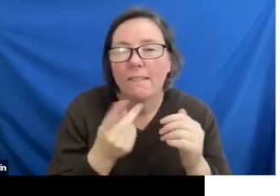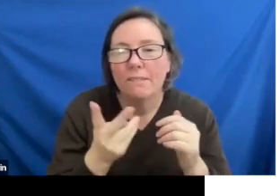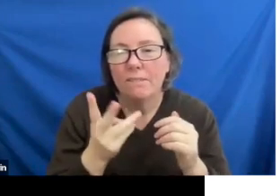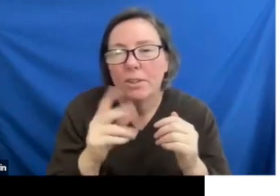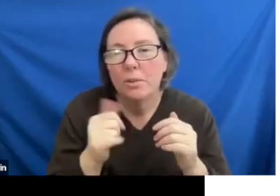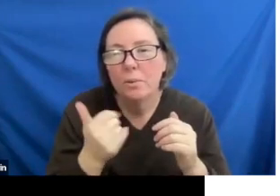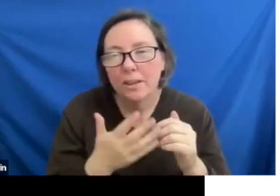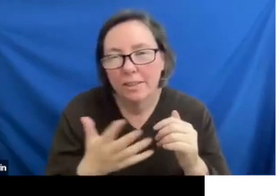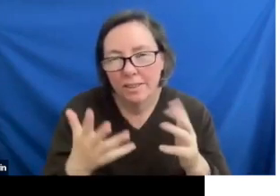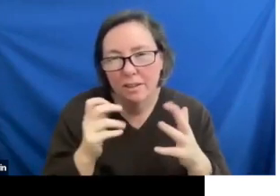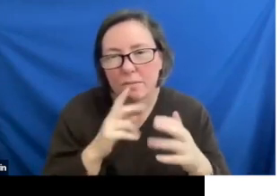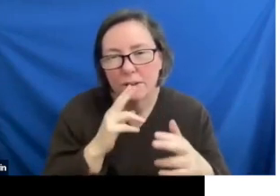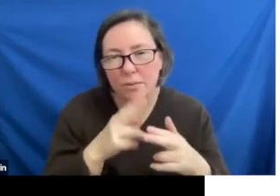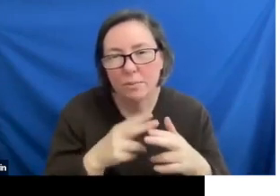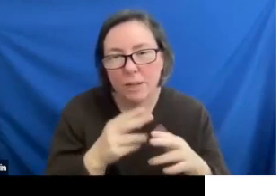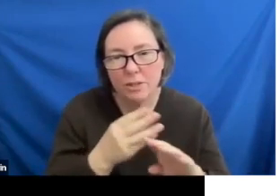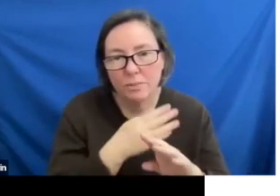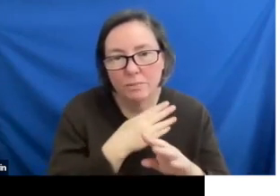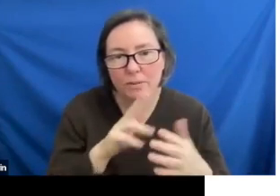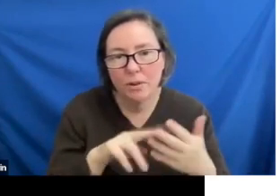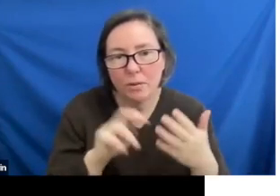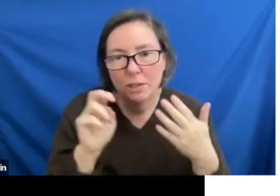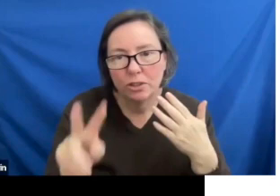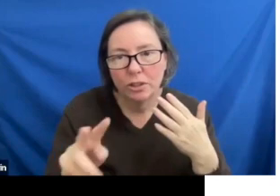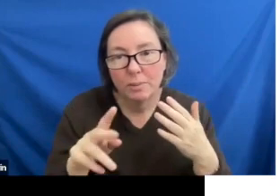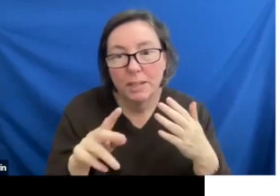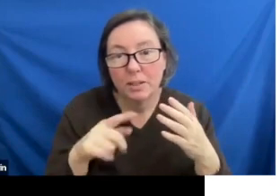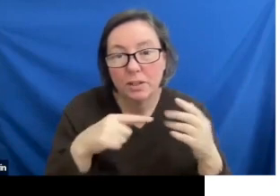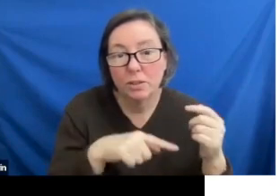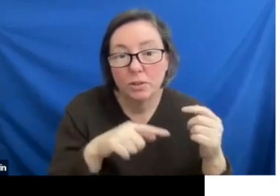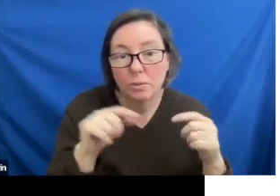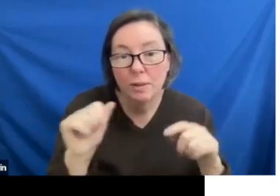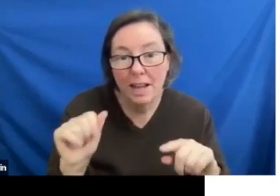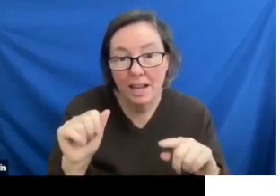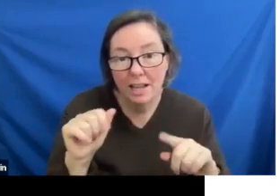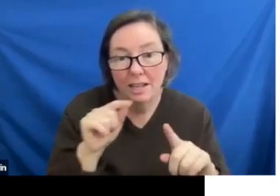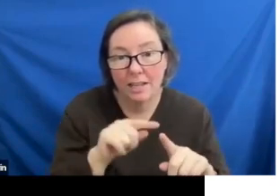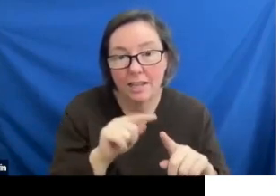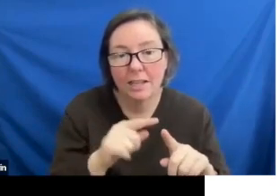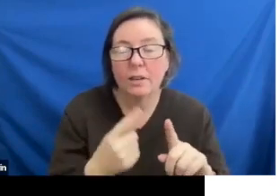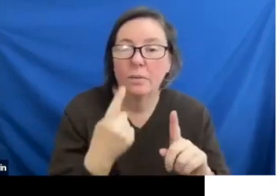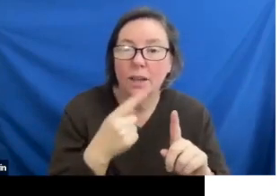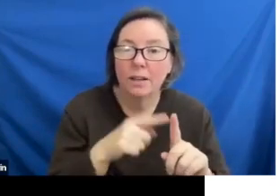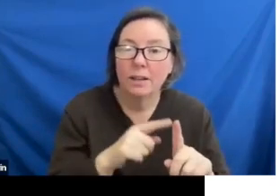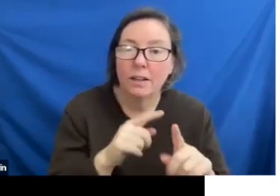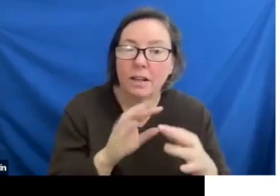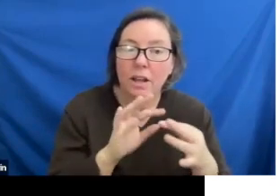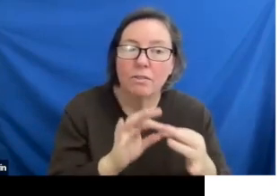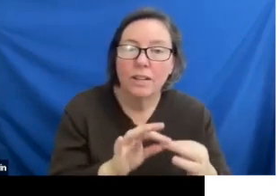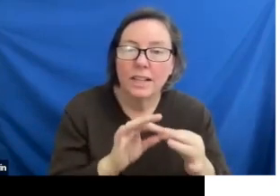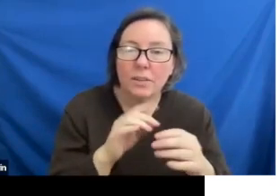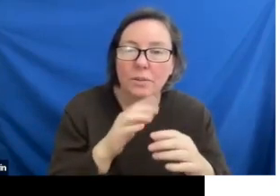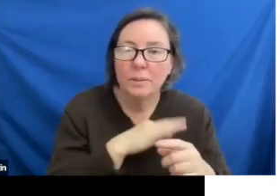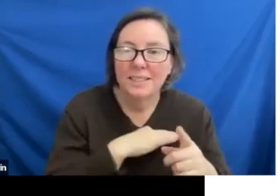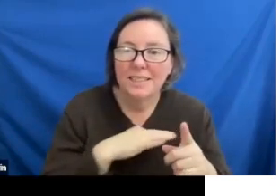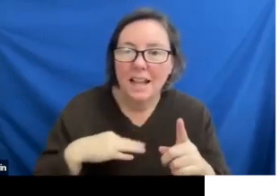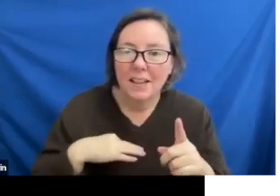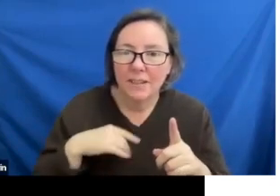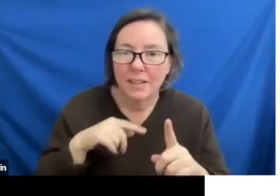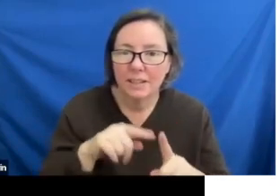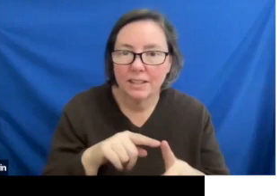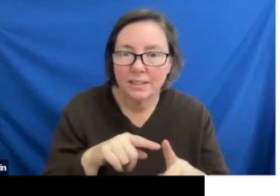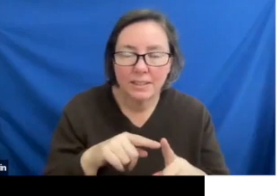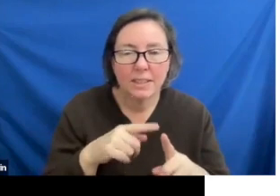note before we jump into the Q&A. One is around staffing. We